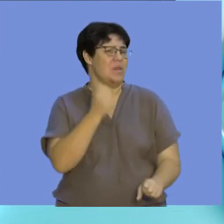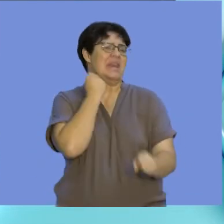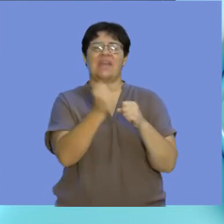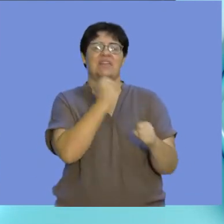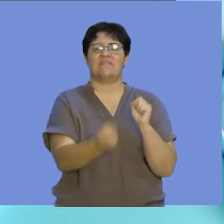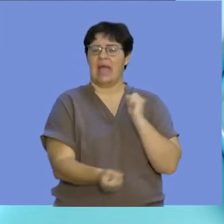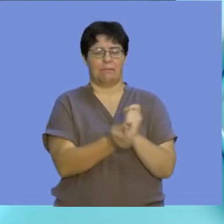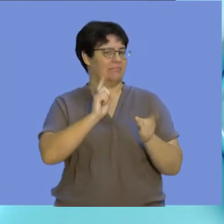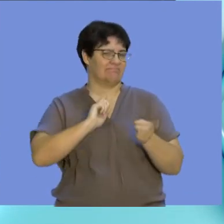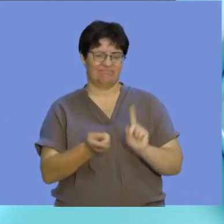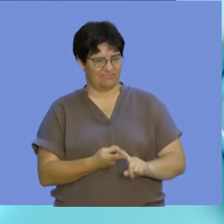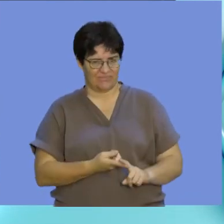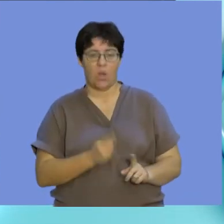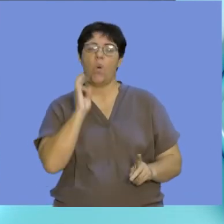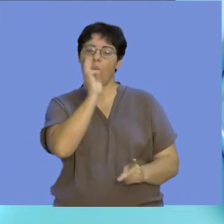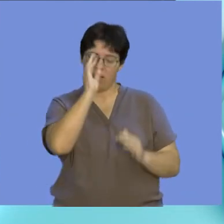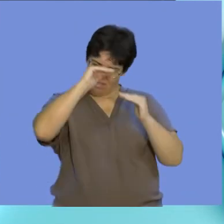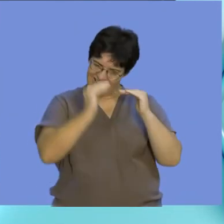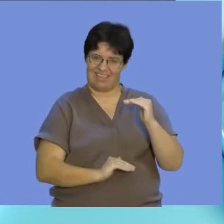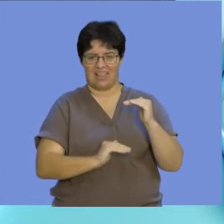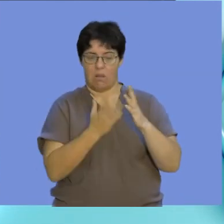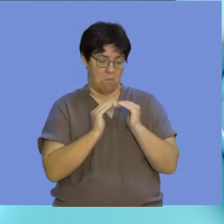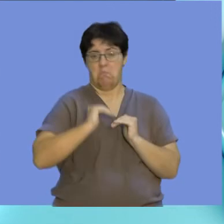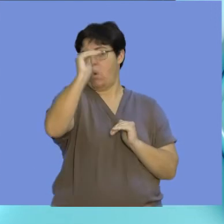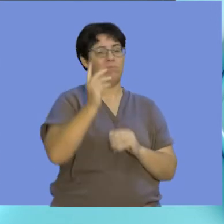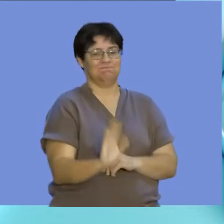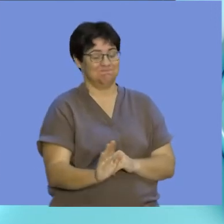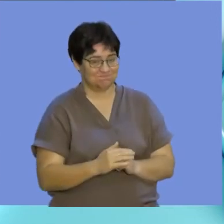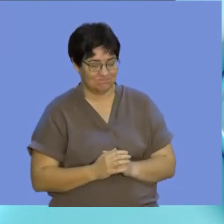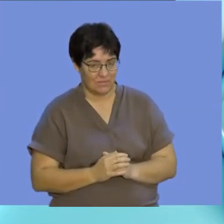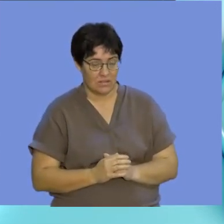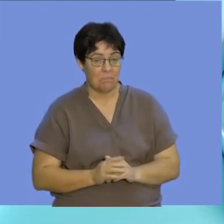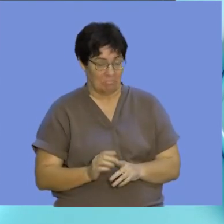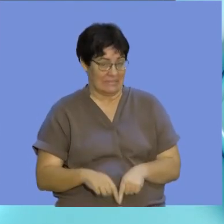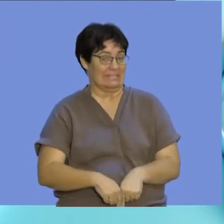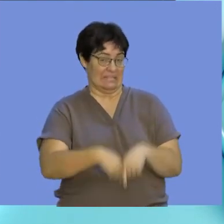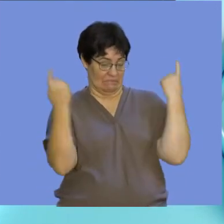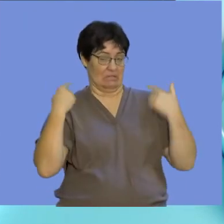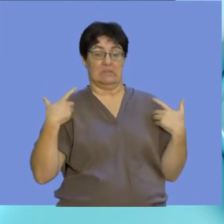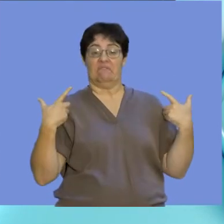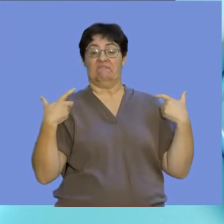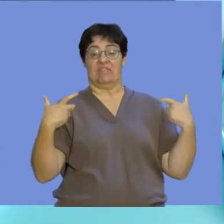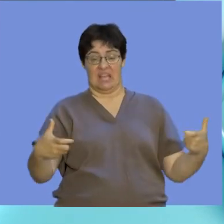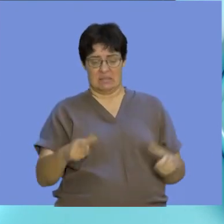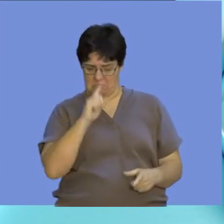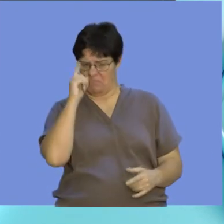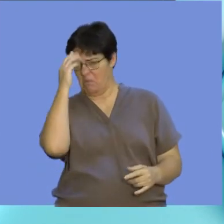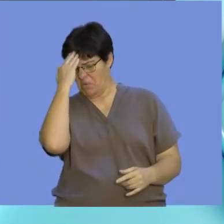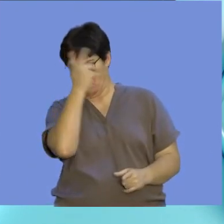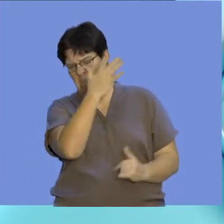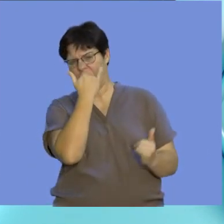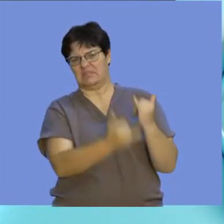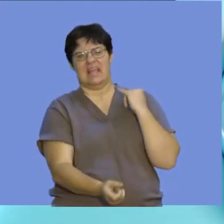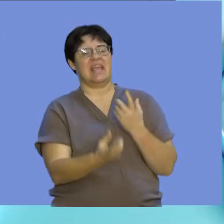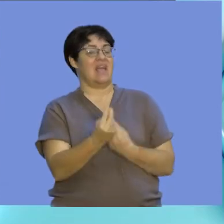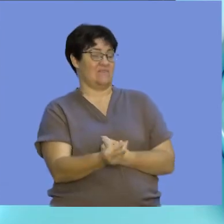collision. It's not possible. Okay? And it's a big difference. So I knew there was a mistake, and it's important that